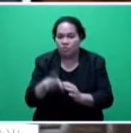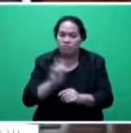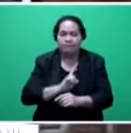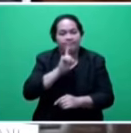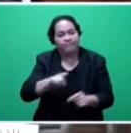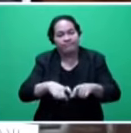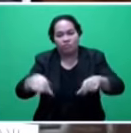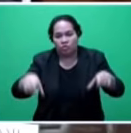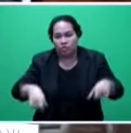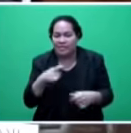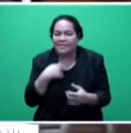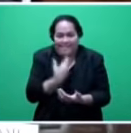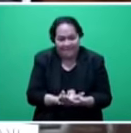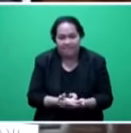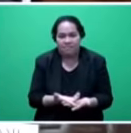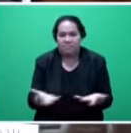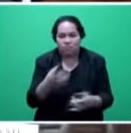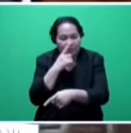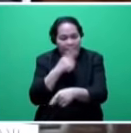are lying to the people.